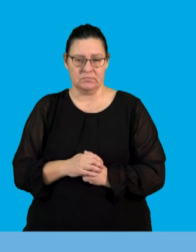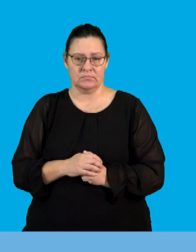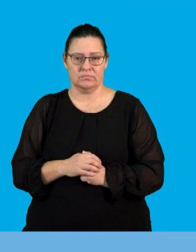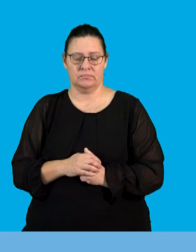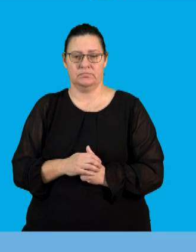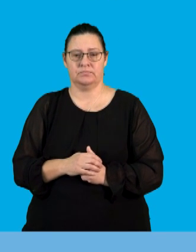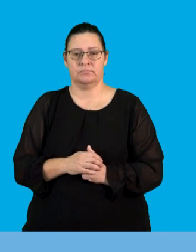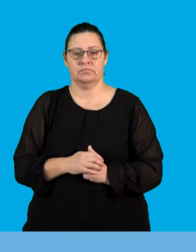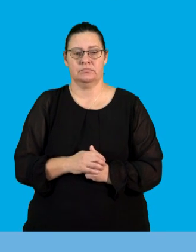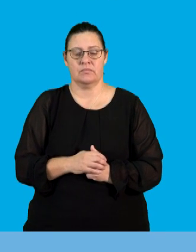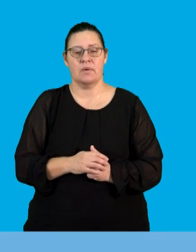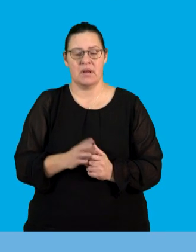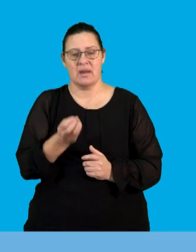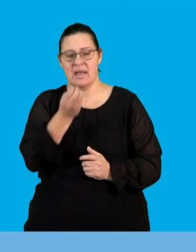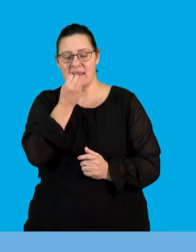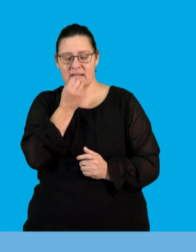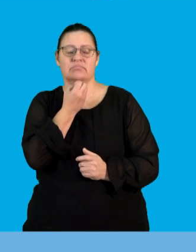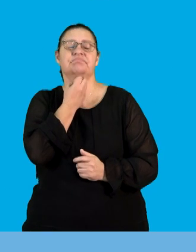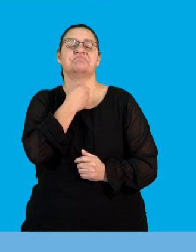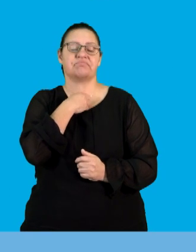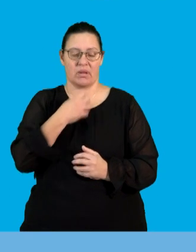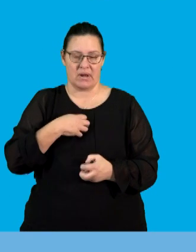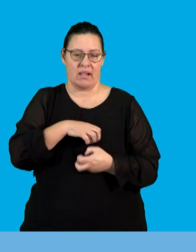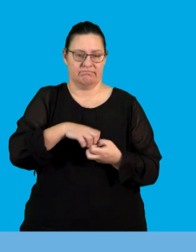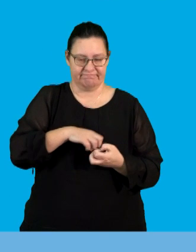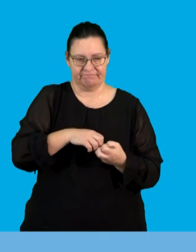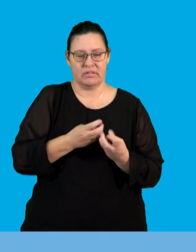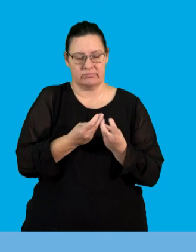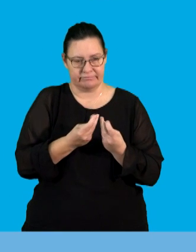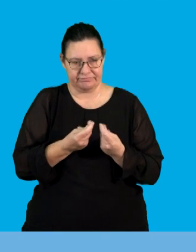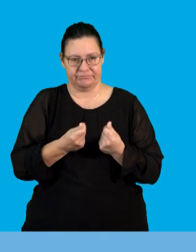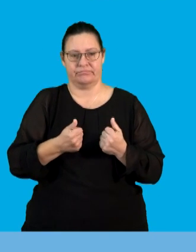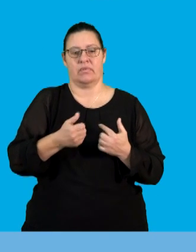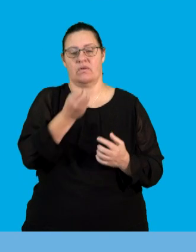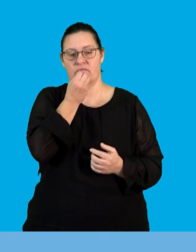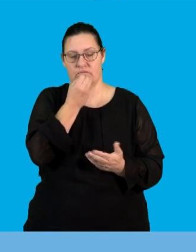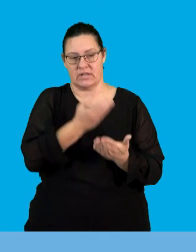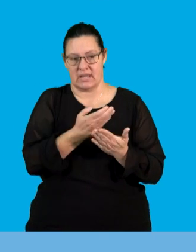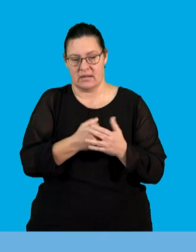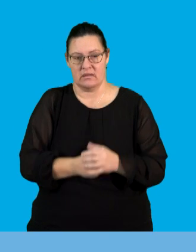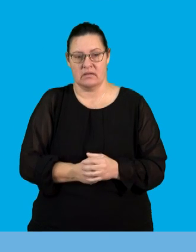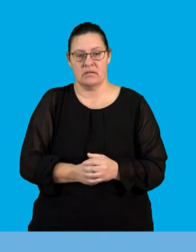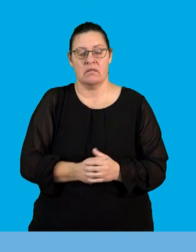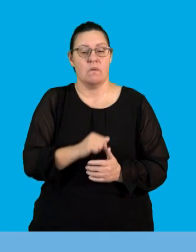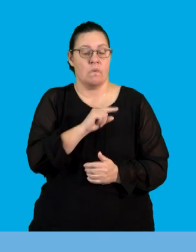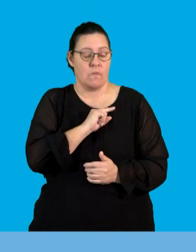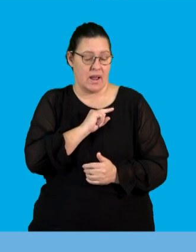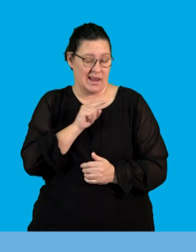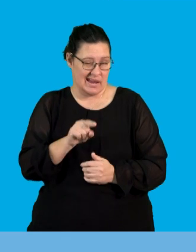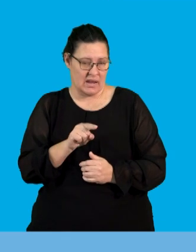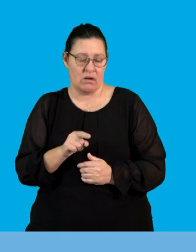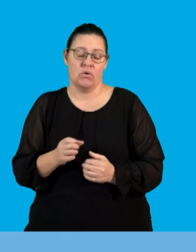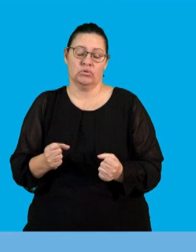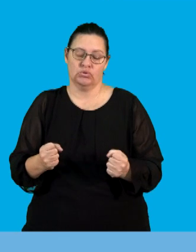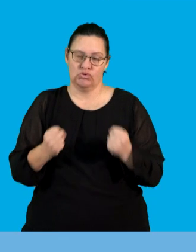and eating and swallowing, that HCl is able to break it down. So because of that, it's a strong